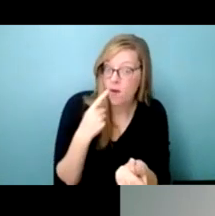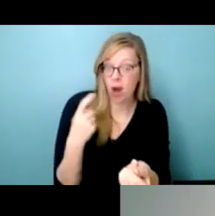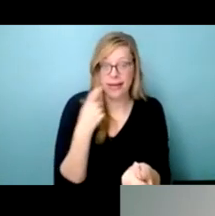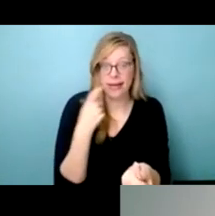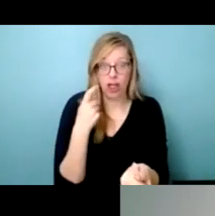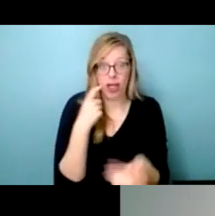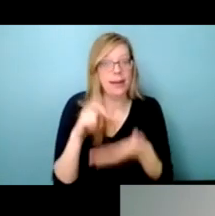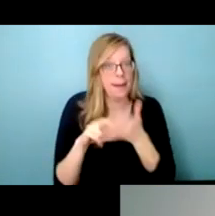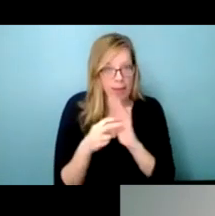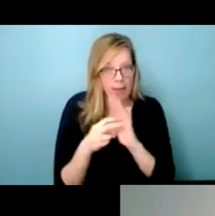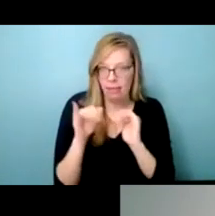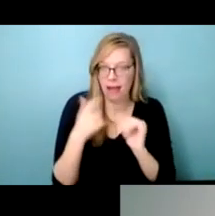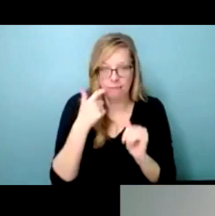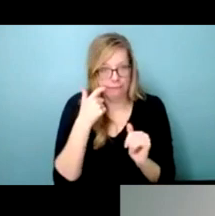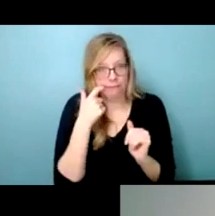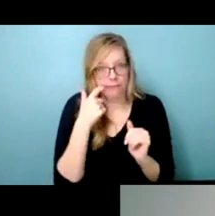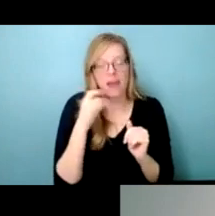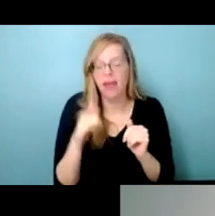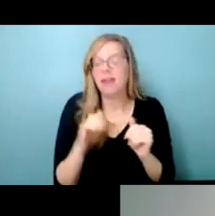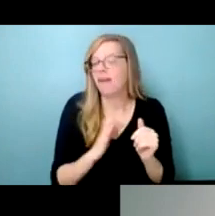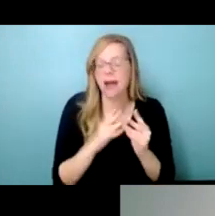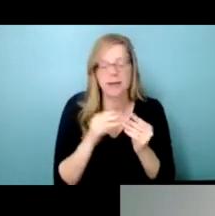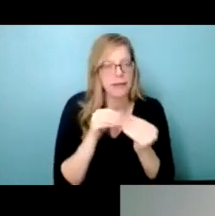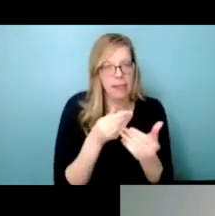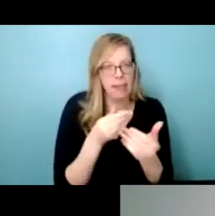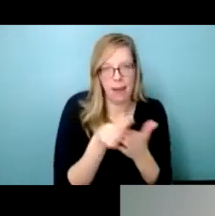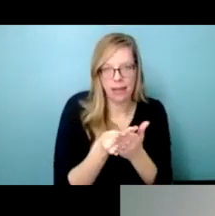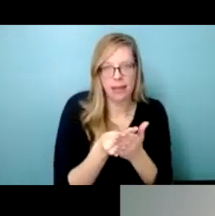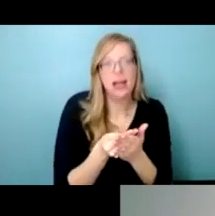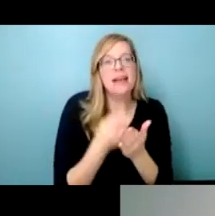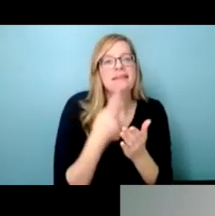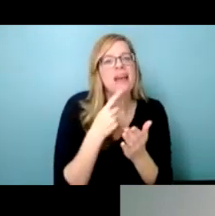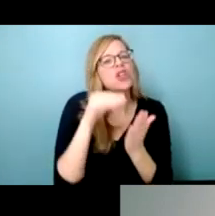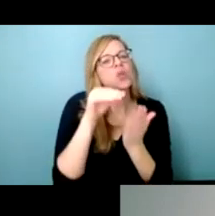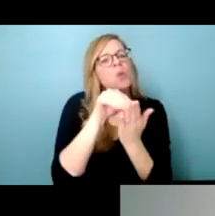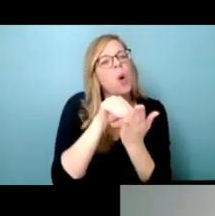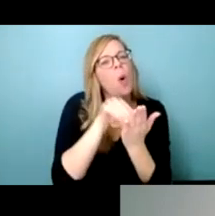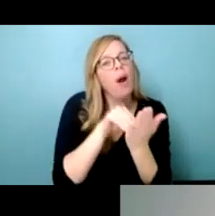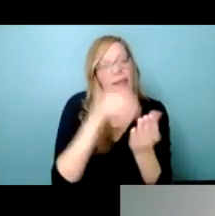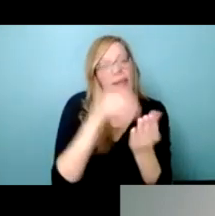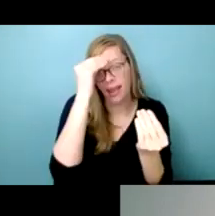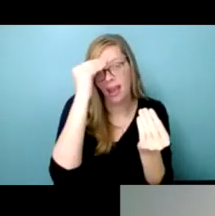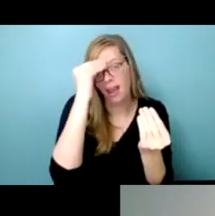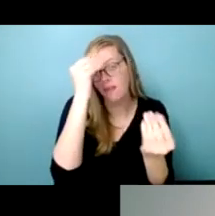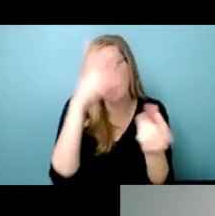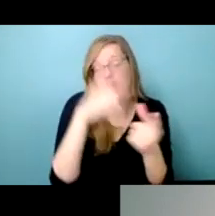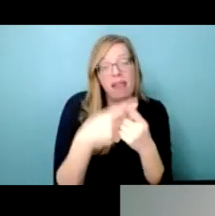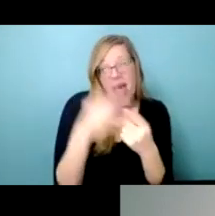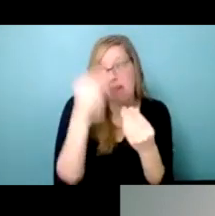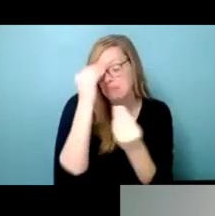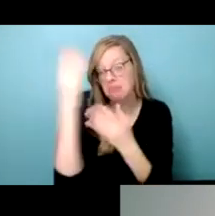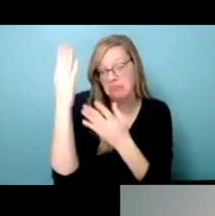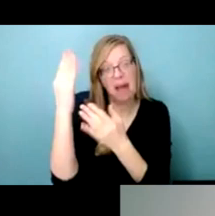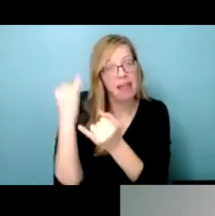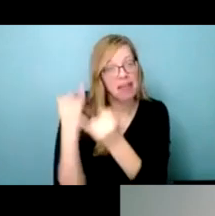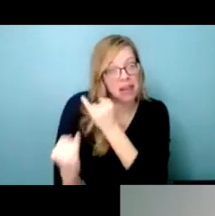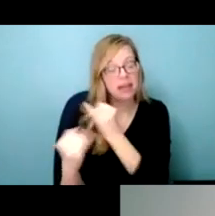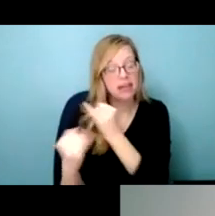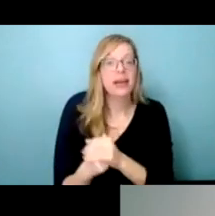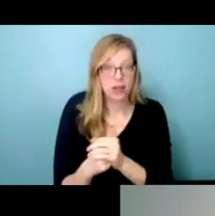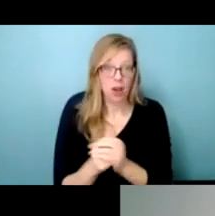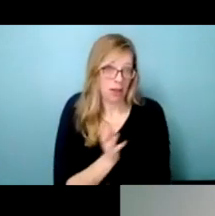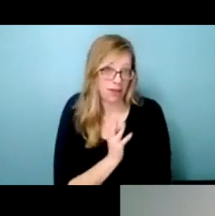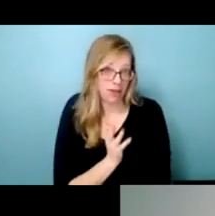it. And just write us a report at the end and let us know what you did with the money. And when I got the